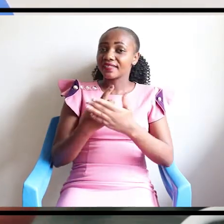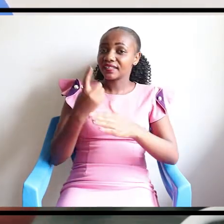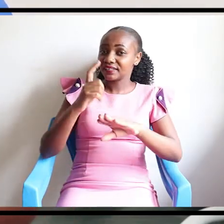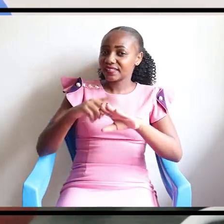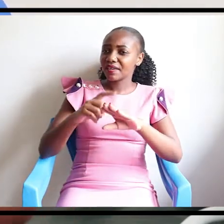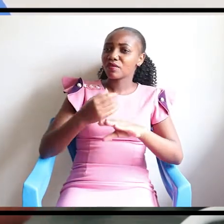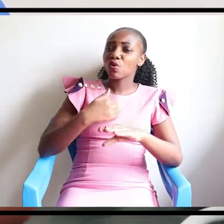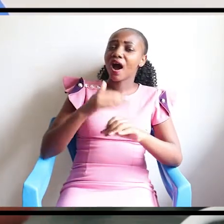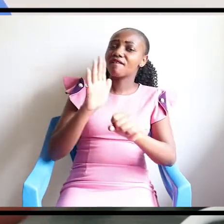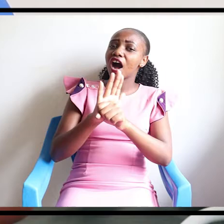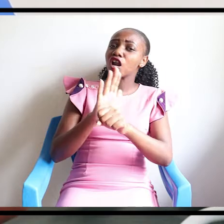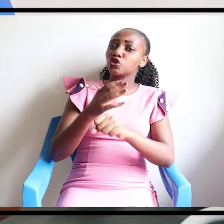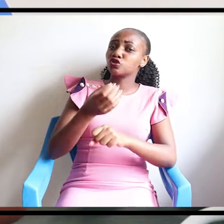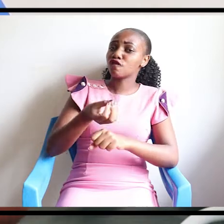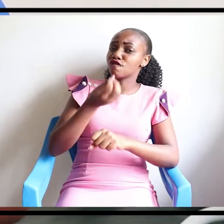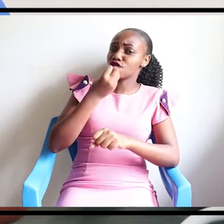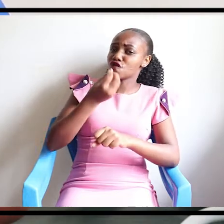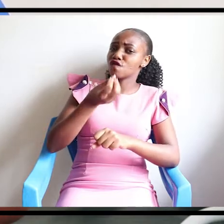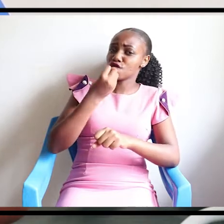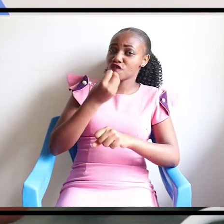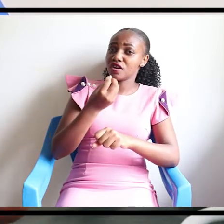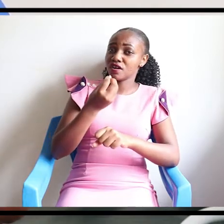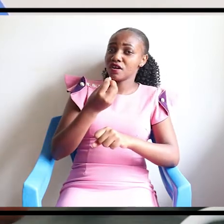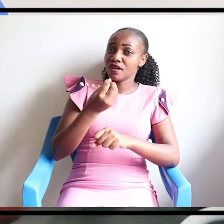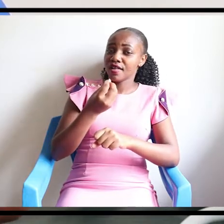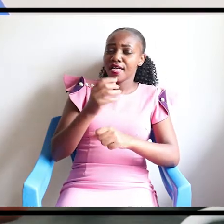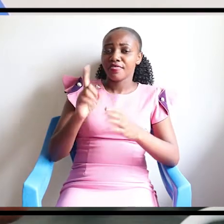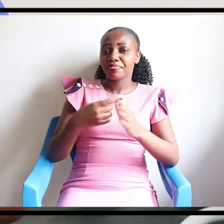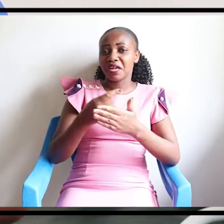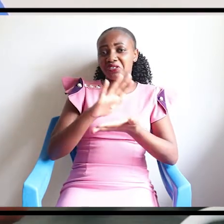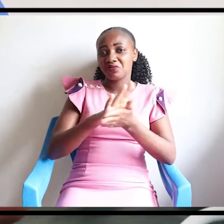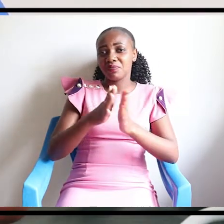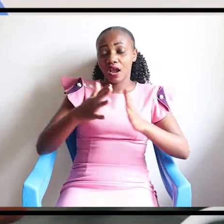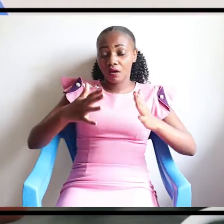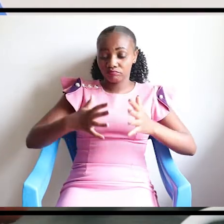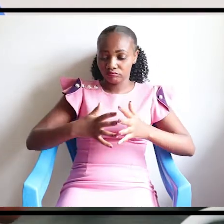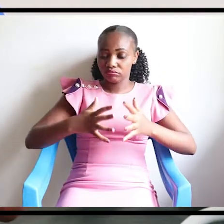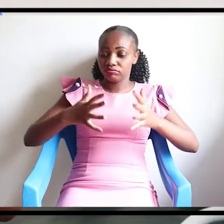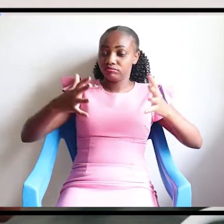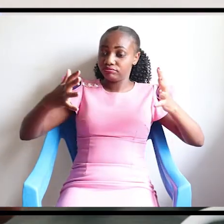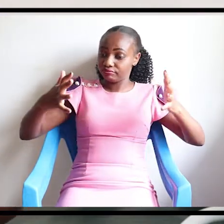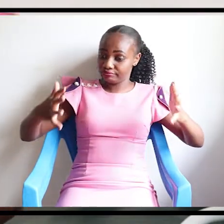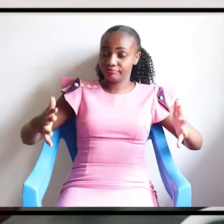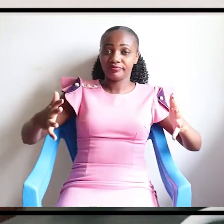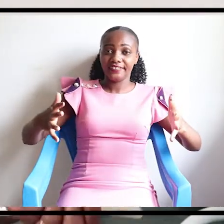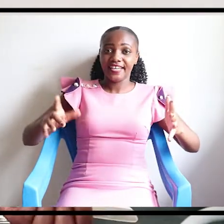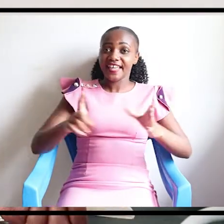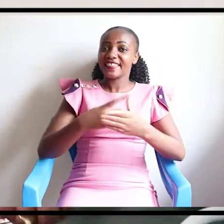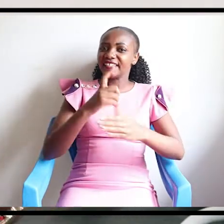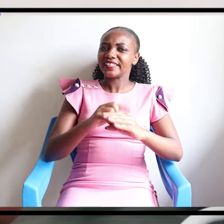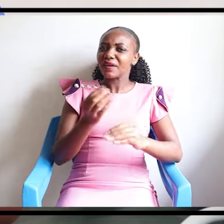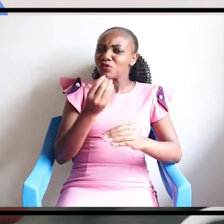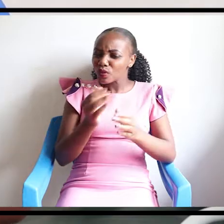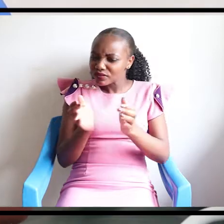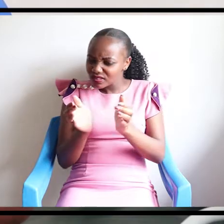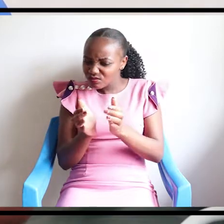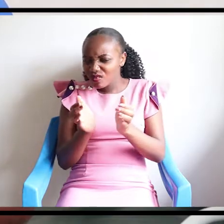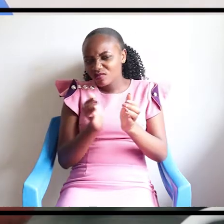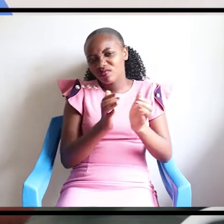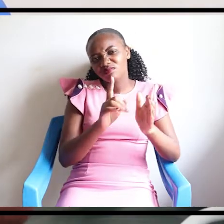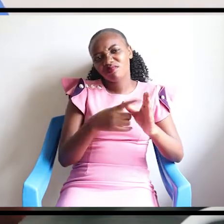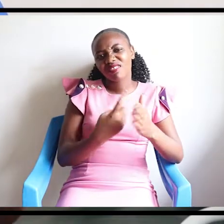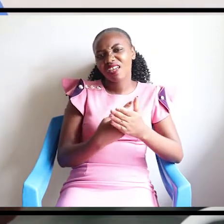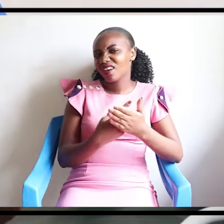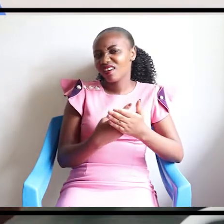a lot of food, excessively food than the normal food, you're bound to add weight. If you deny yourself food, you'll definitely